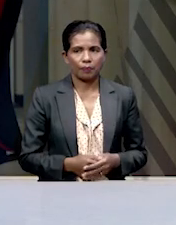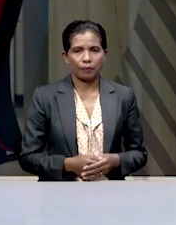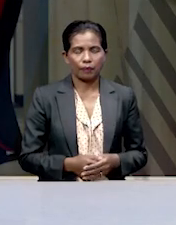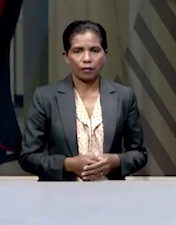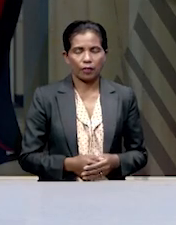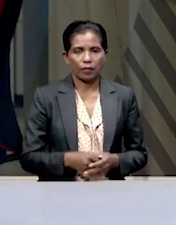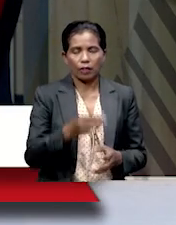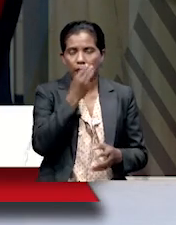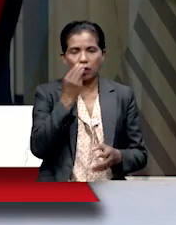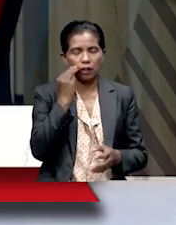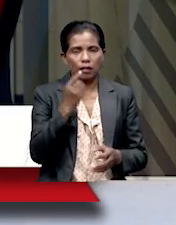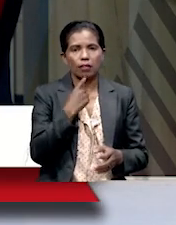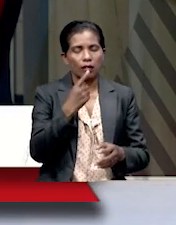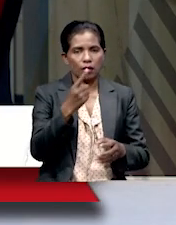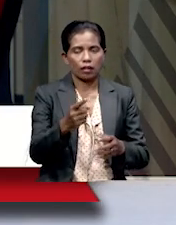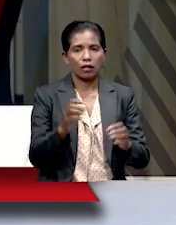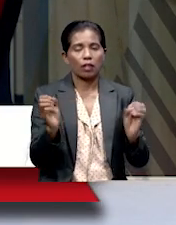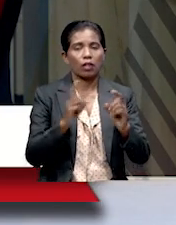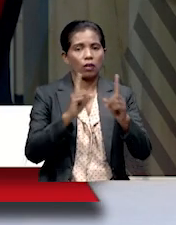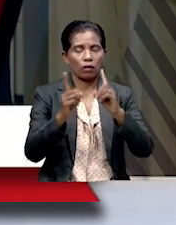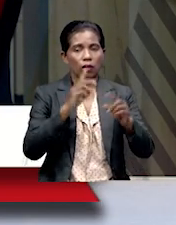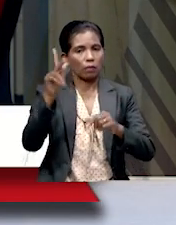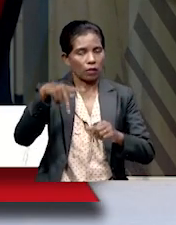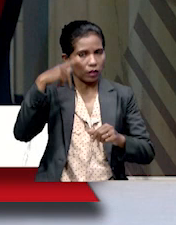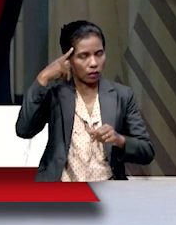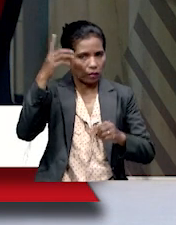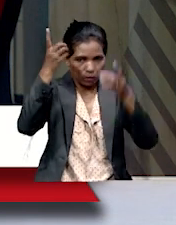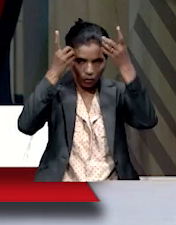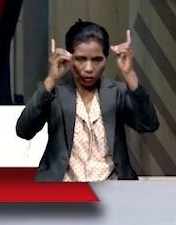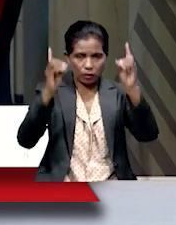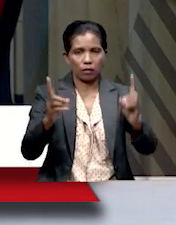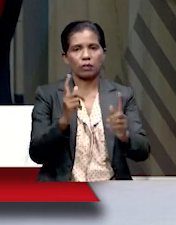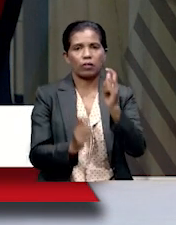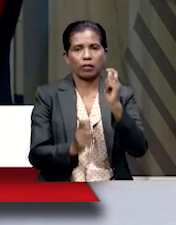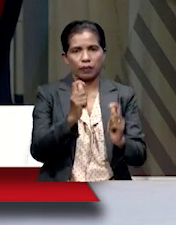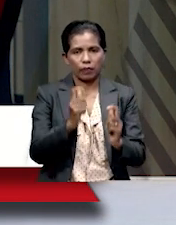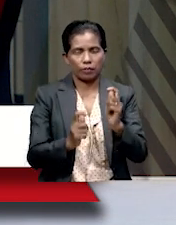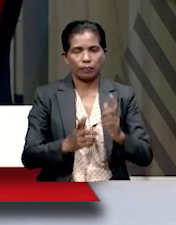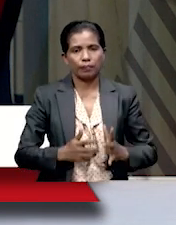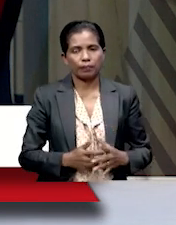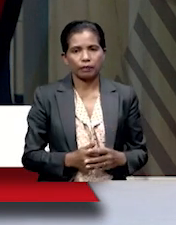Maria Alkatiri Rezeita halo intervensão política, ba decisão tribunal.